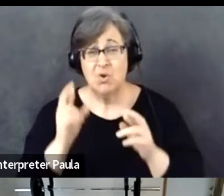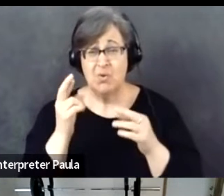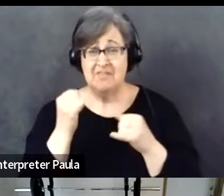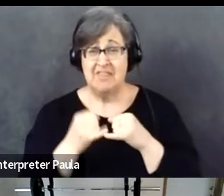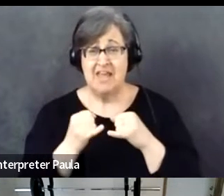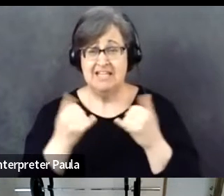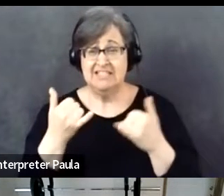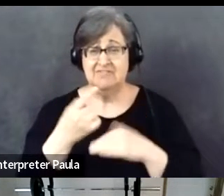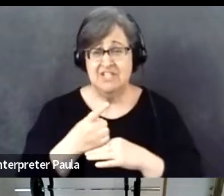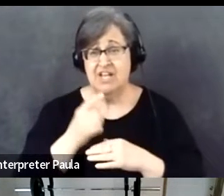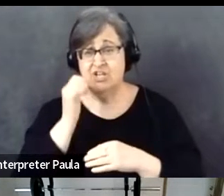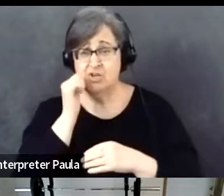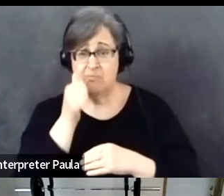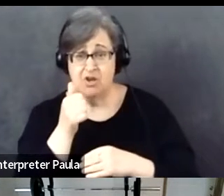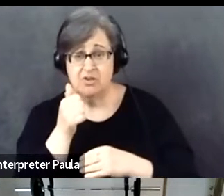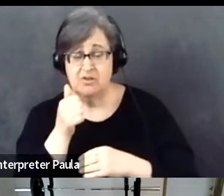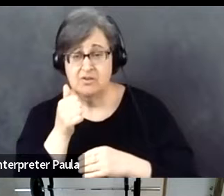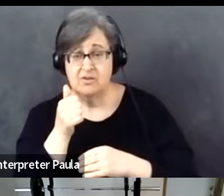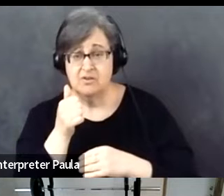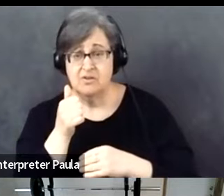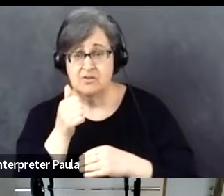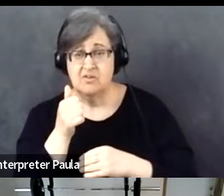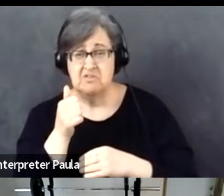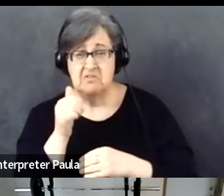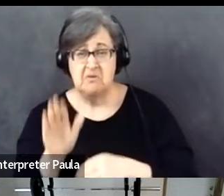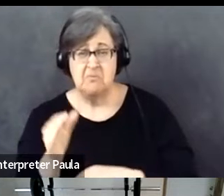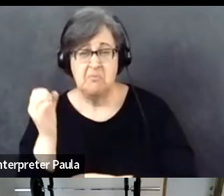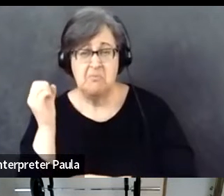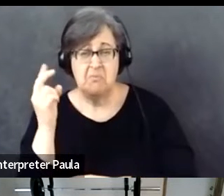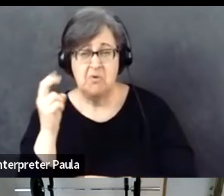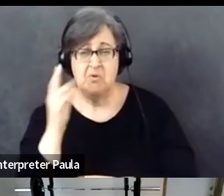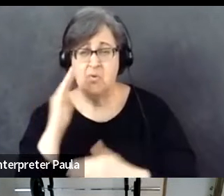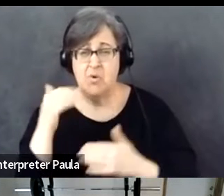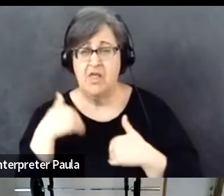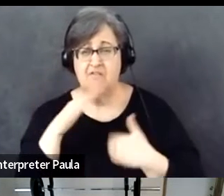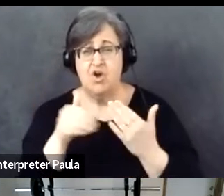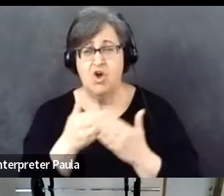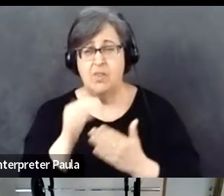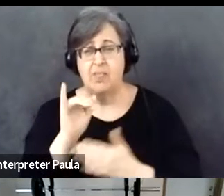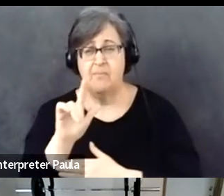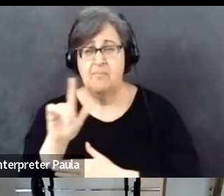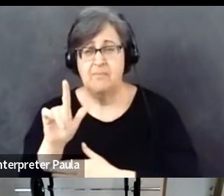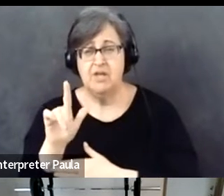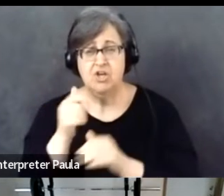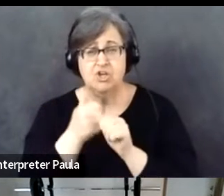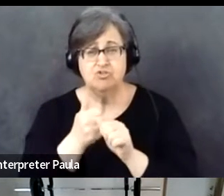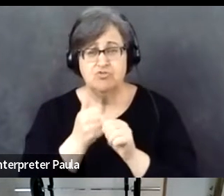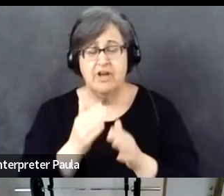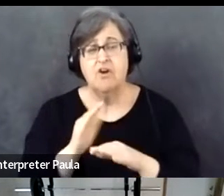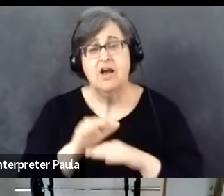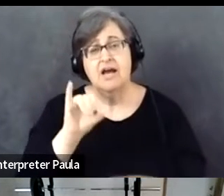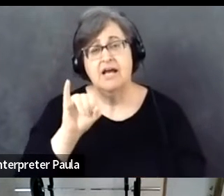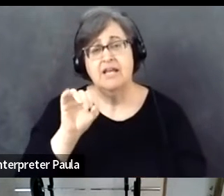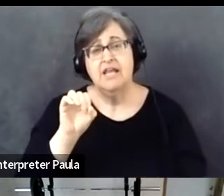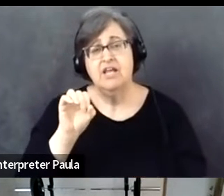today or tomorrow, midday, I'll have all of the bill tracker that's on InfoNet Iowa. You see the link down